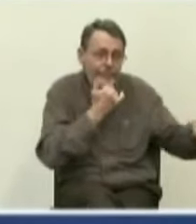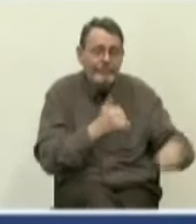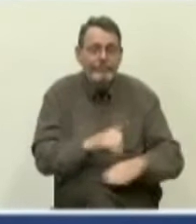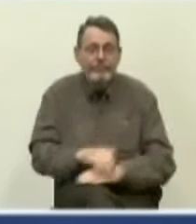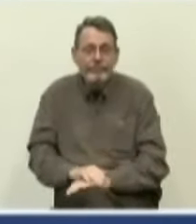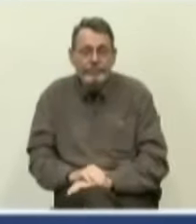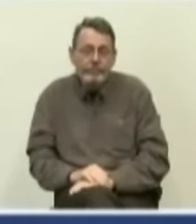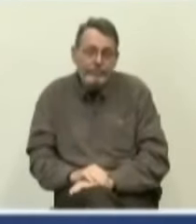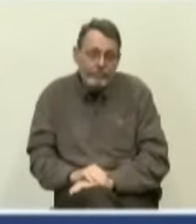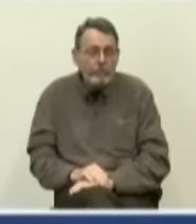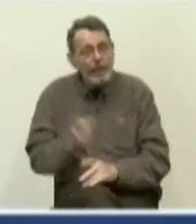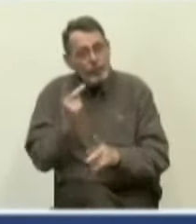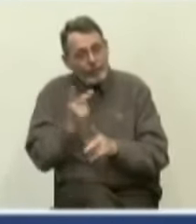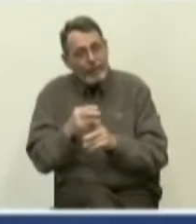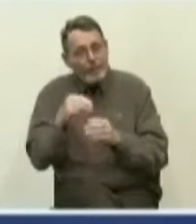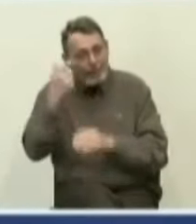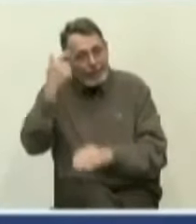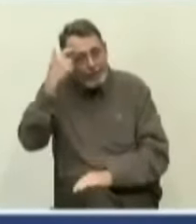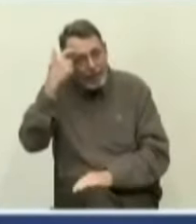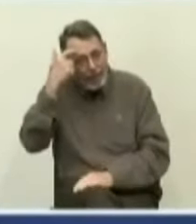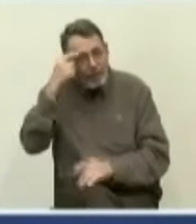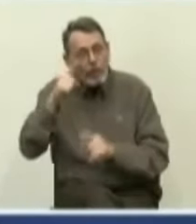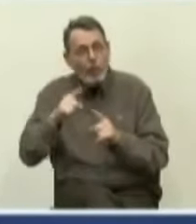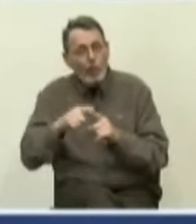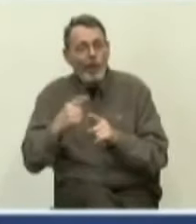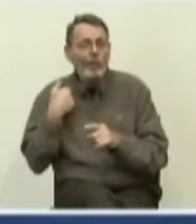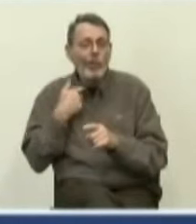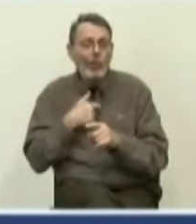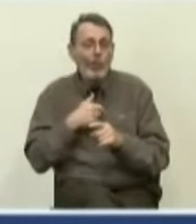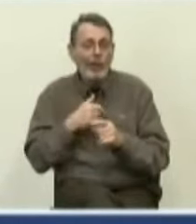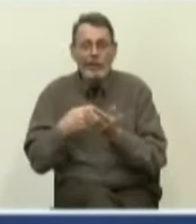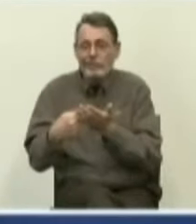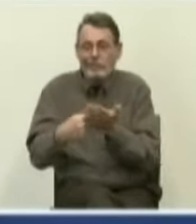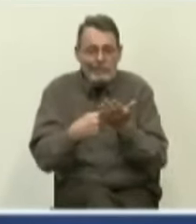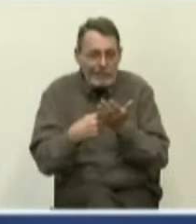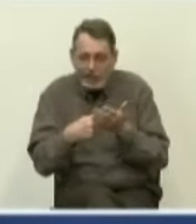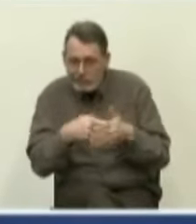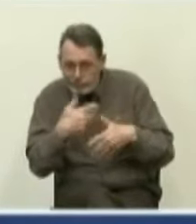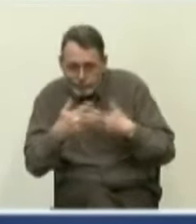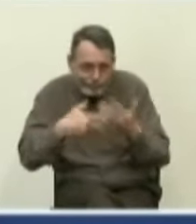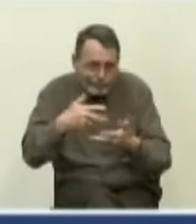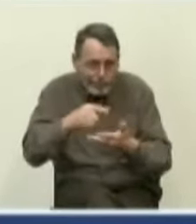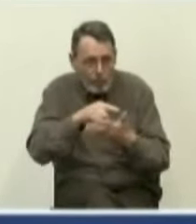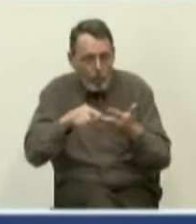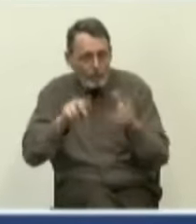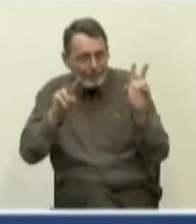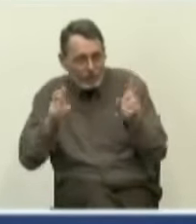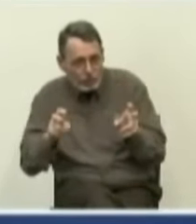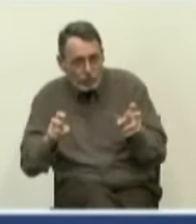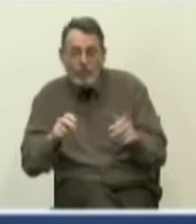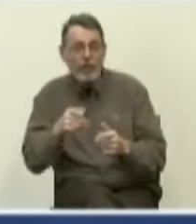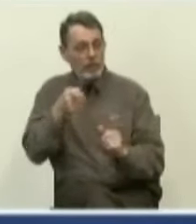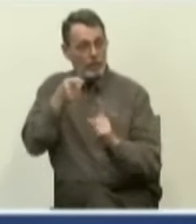So you need to keep that in mind when we go through these issues. It's about accountability.